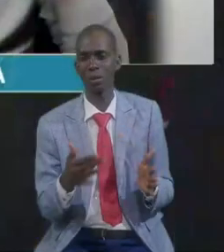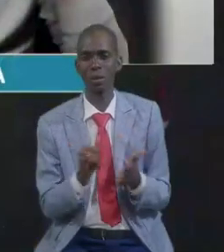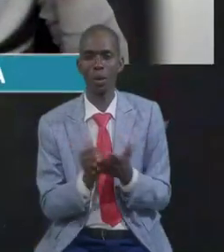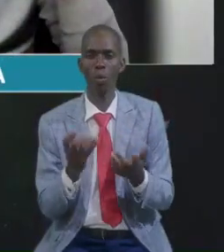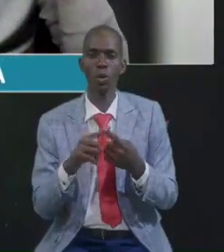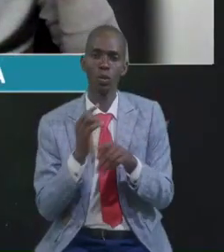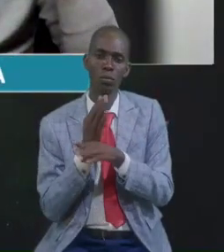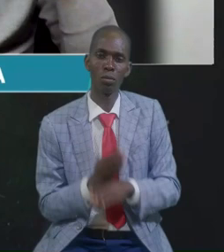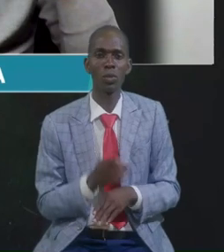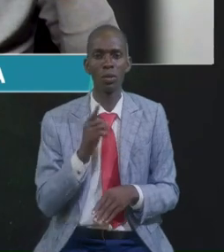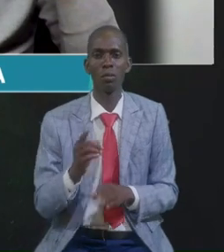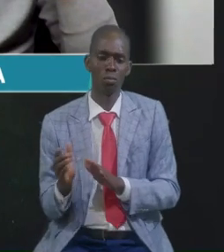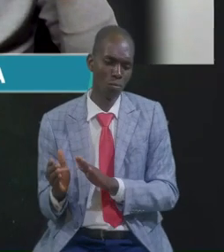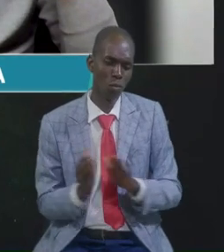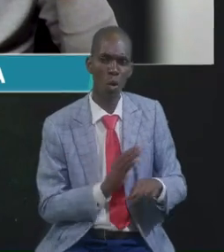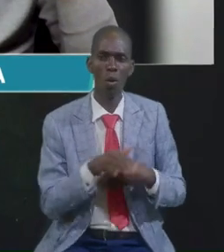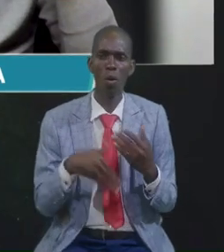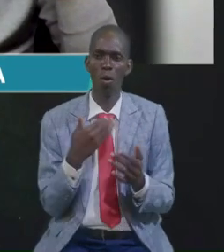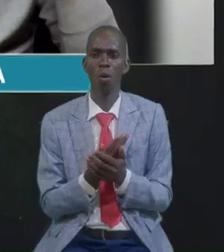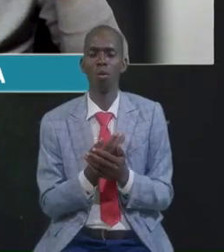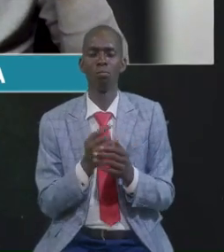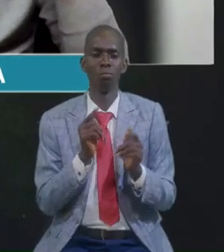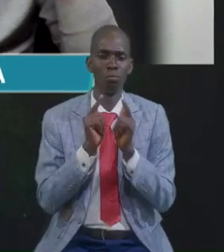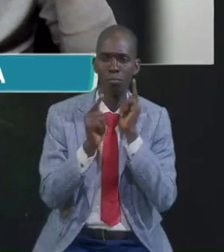all malice and all guile,